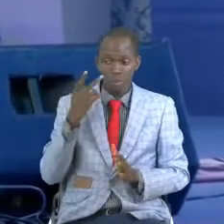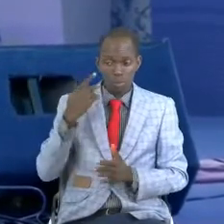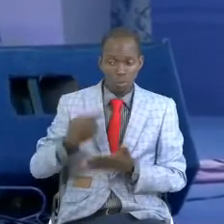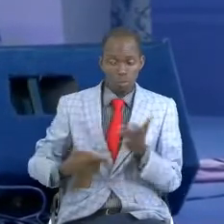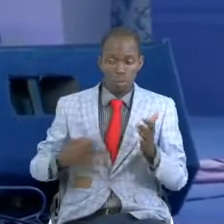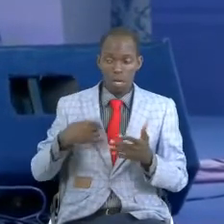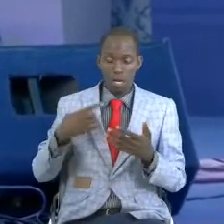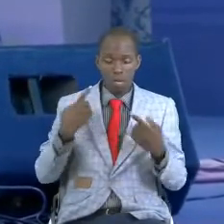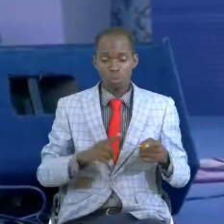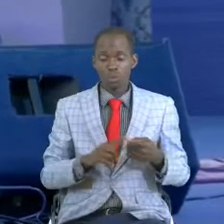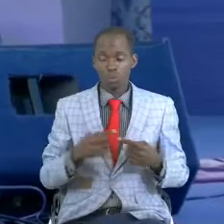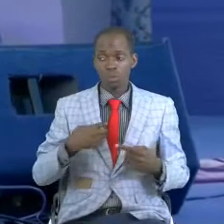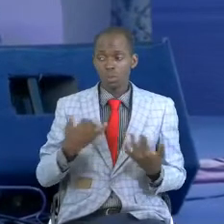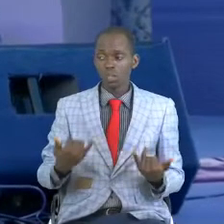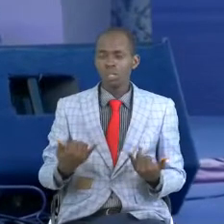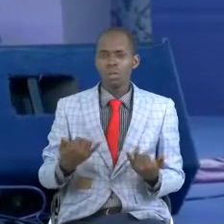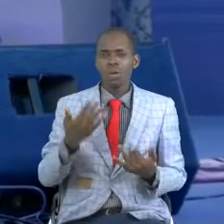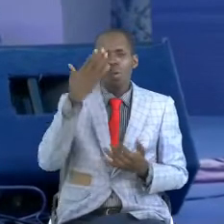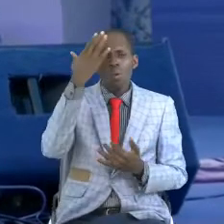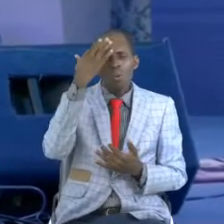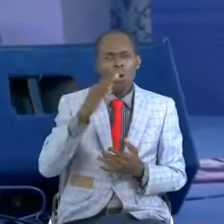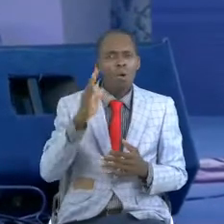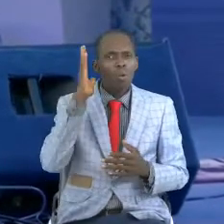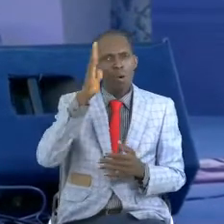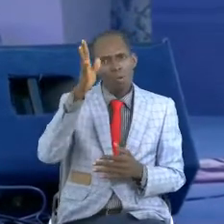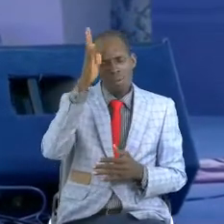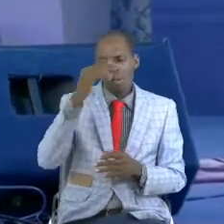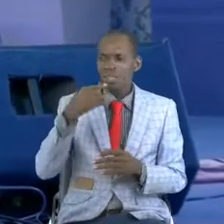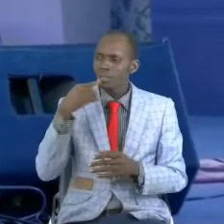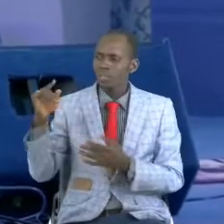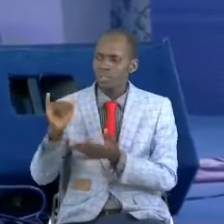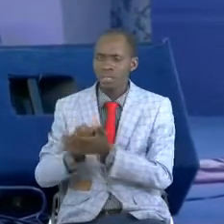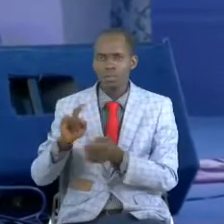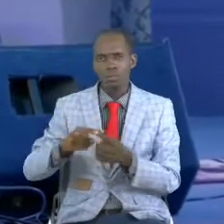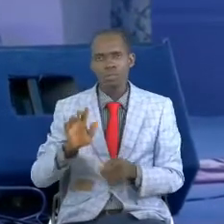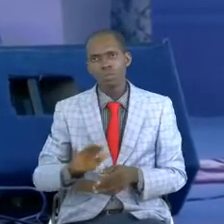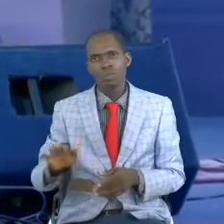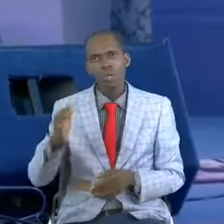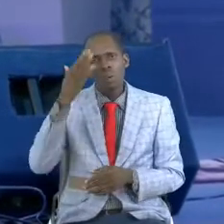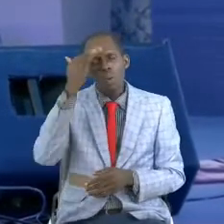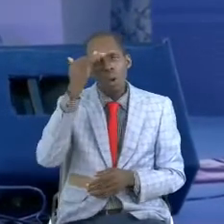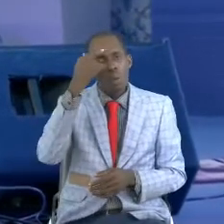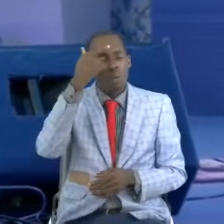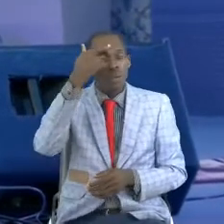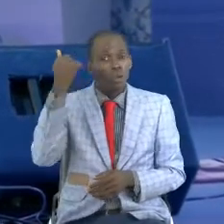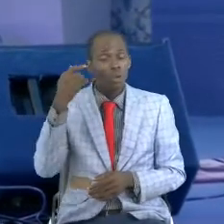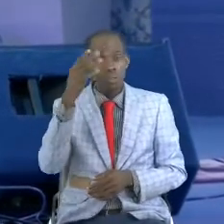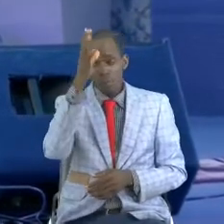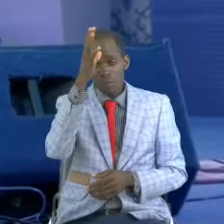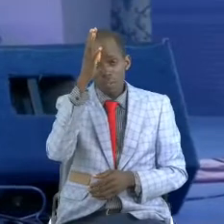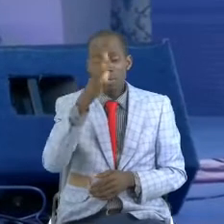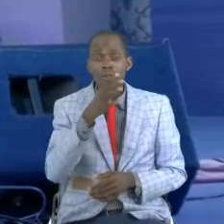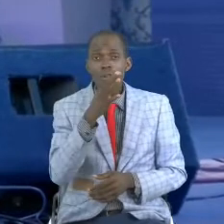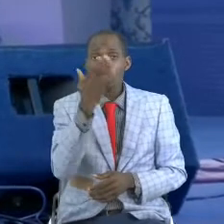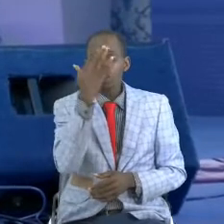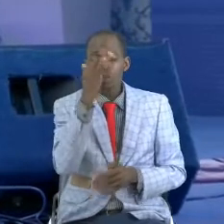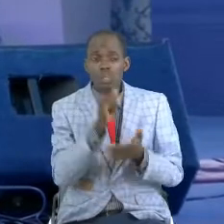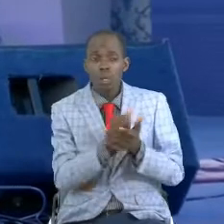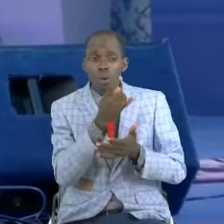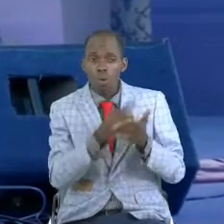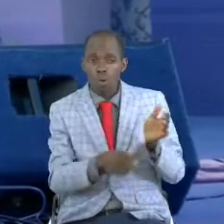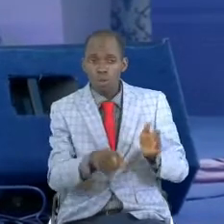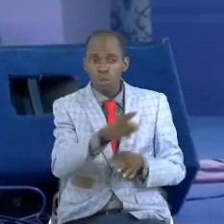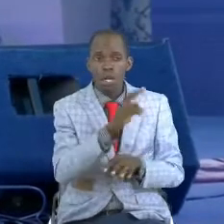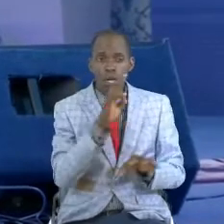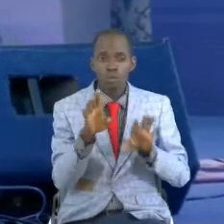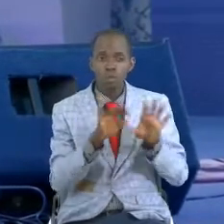do. Why do they say that? Because they know what they are doing is not their intention. What